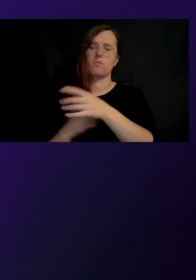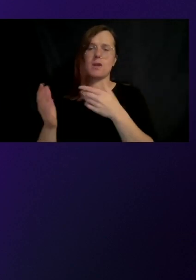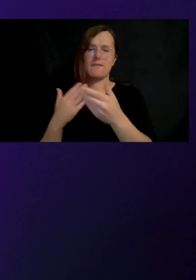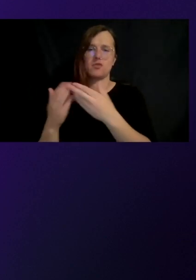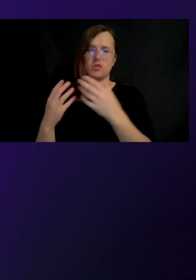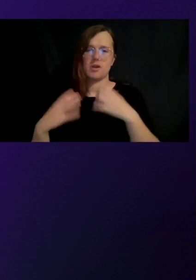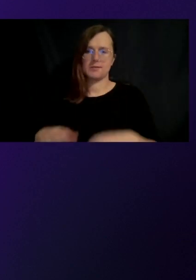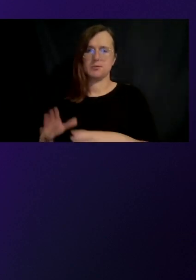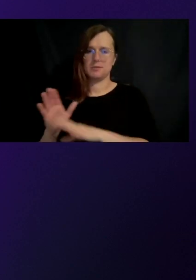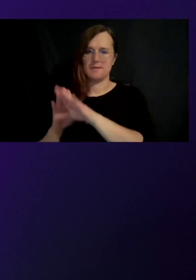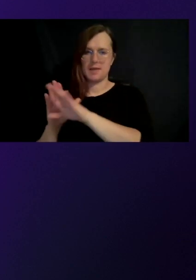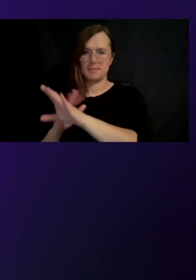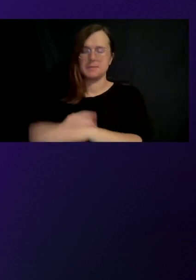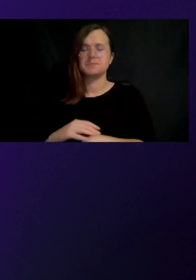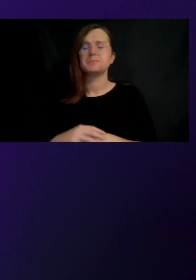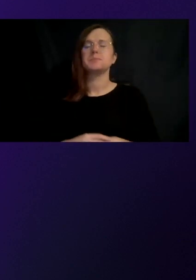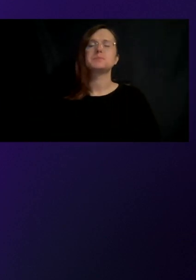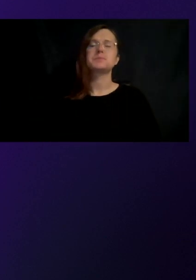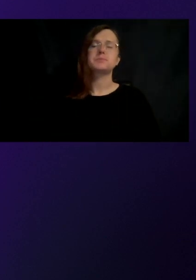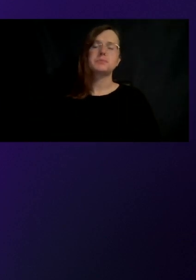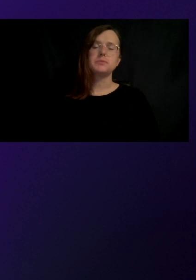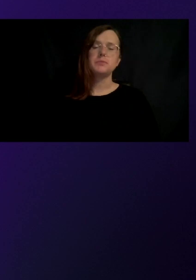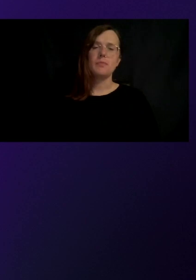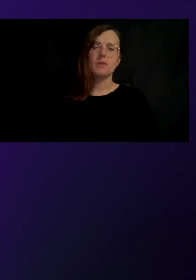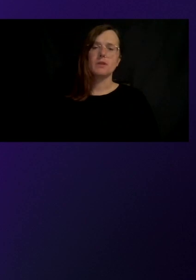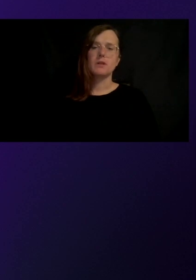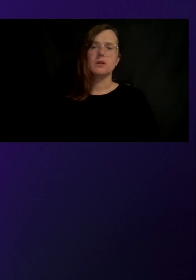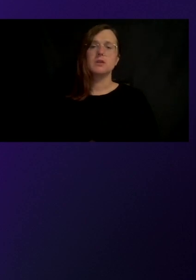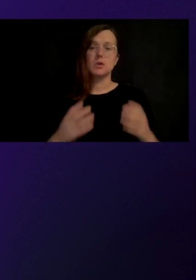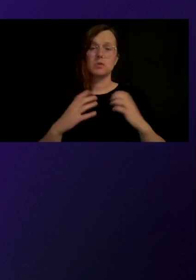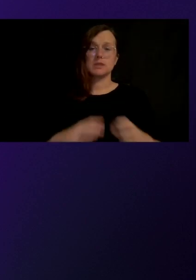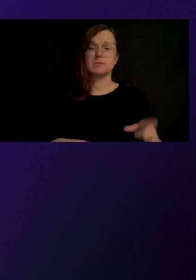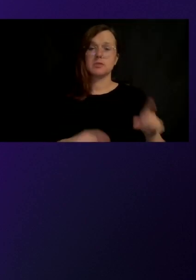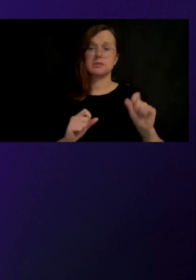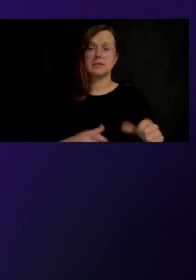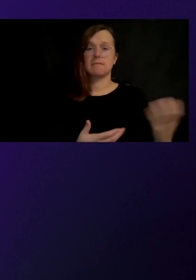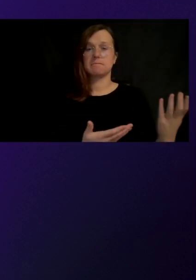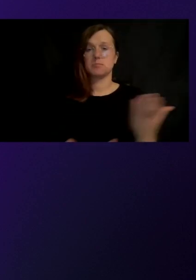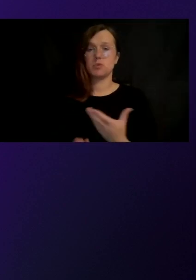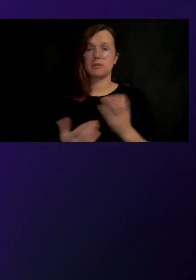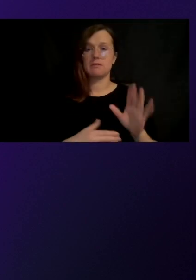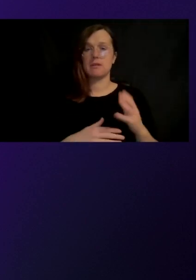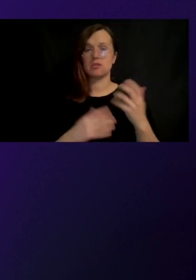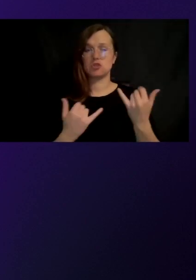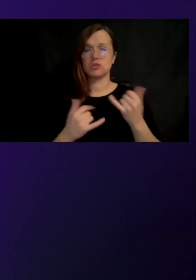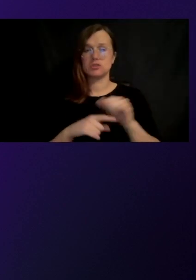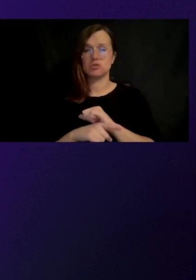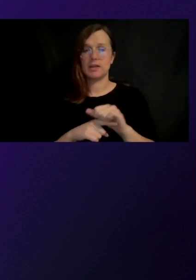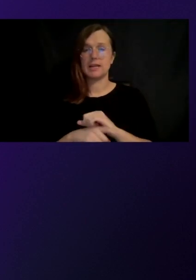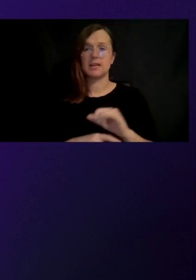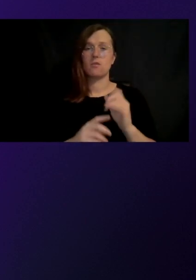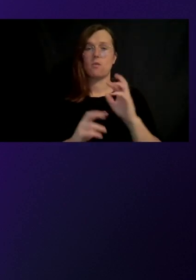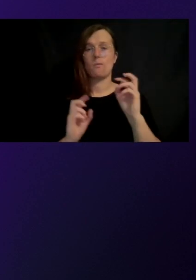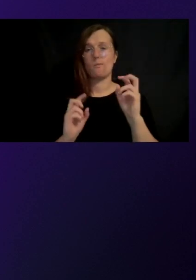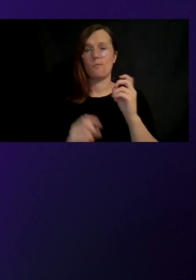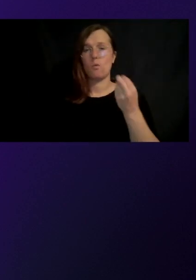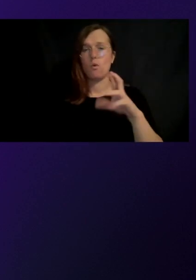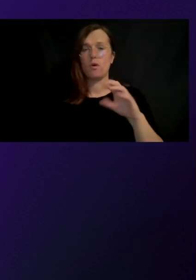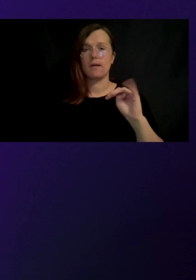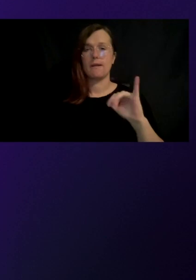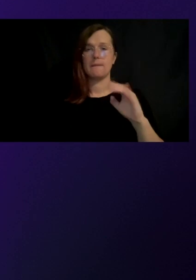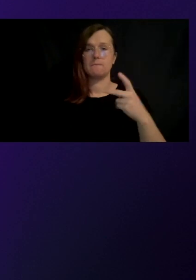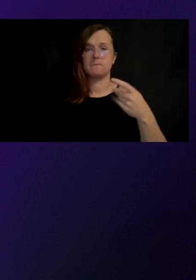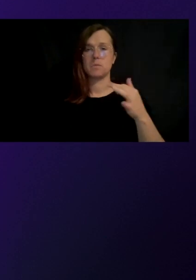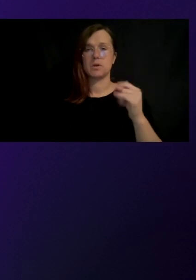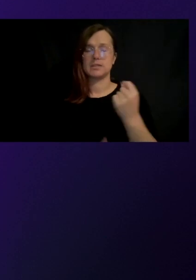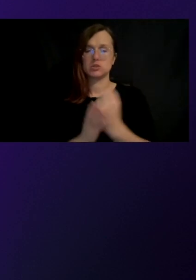purpose-built accelerators. So most customers can just bring their existing training or inference scripts, and with minimum changes, it'll just work